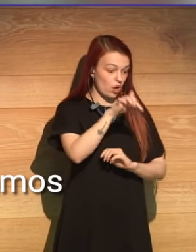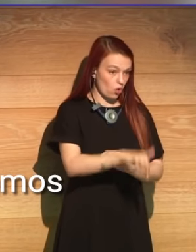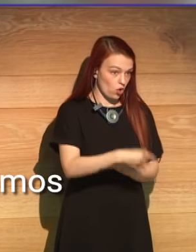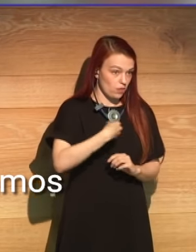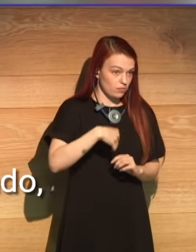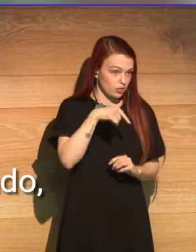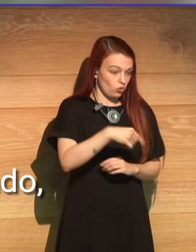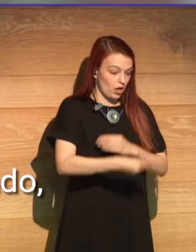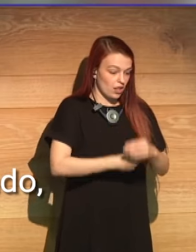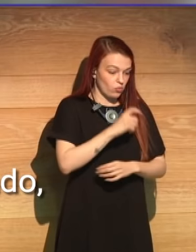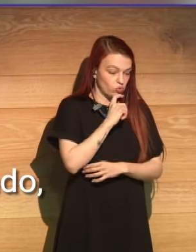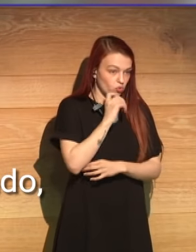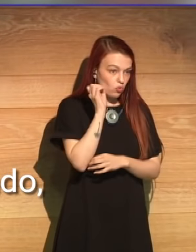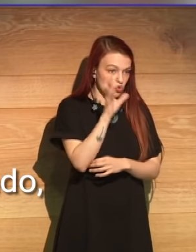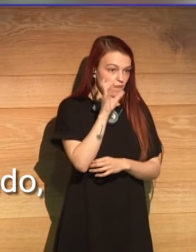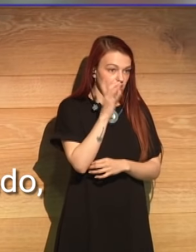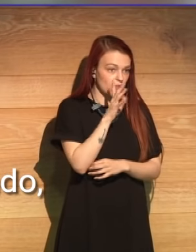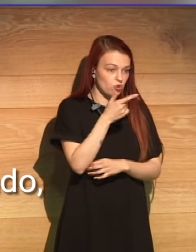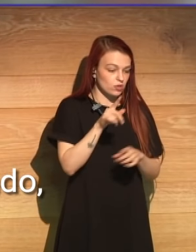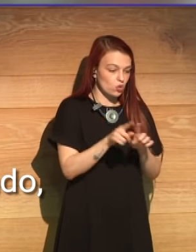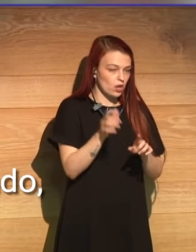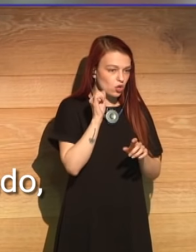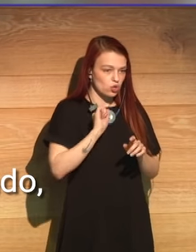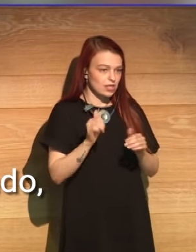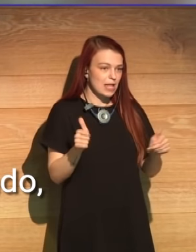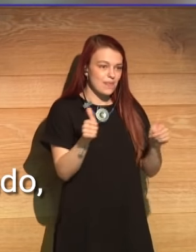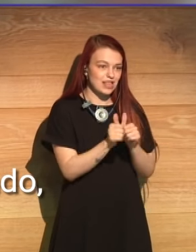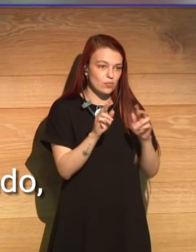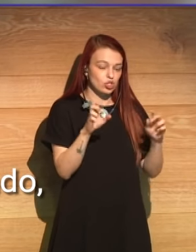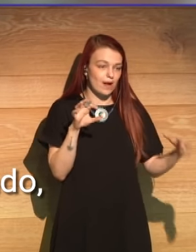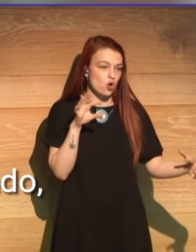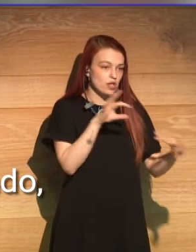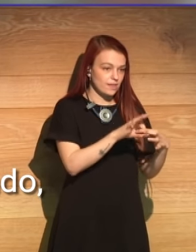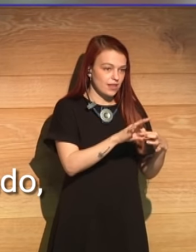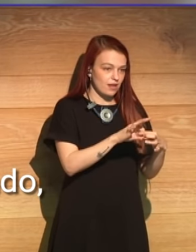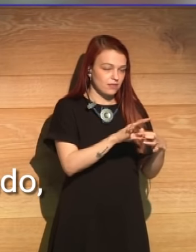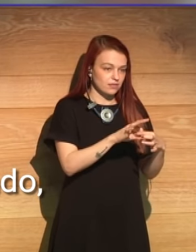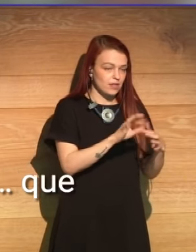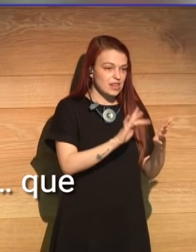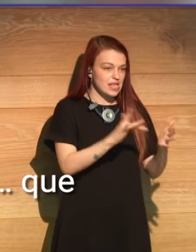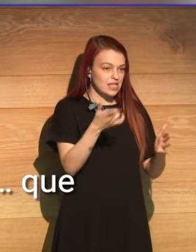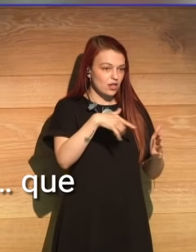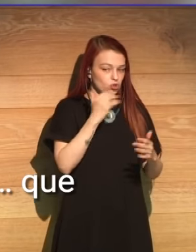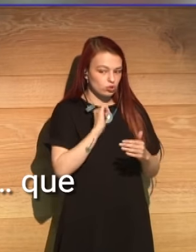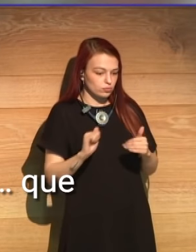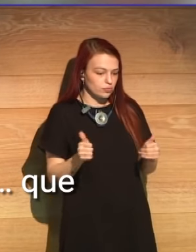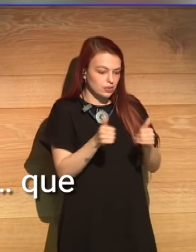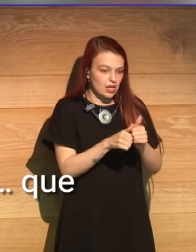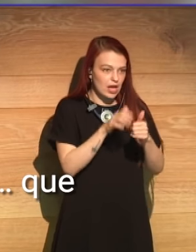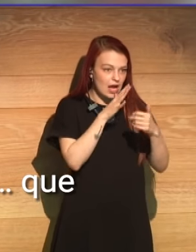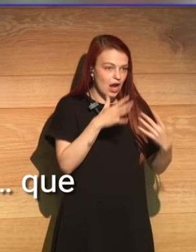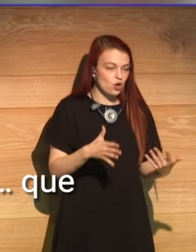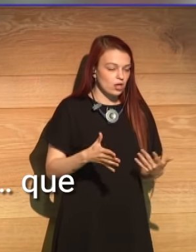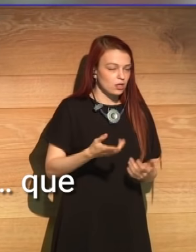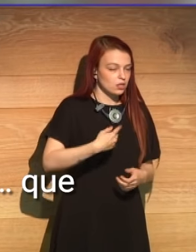hoy, ¿cuánto dependemos, en qué gran medida dependemos de la conectividad, de lo digital, en el mundo actual? Tenemos